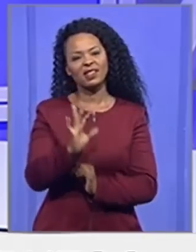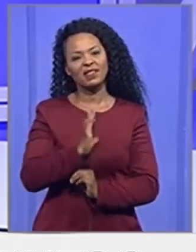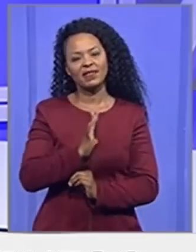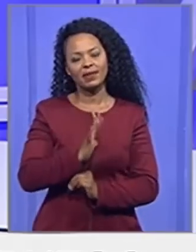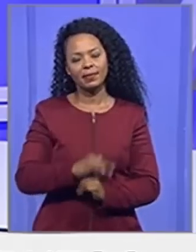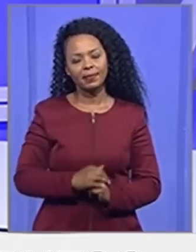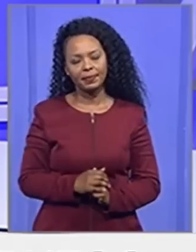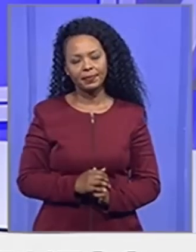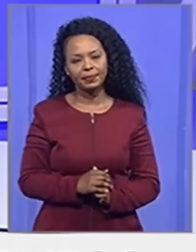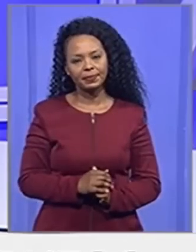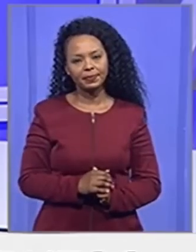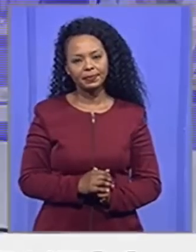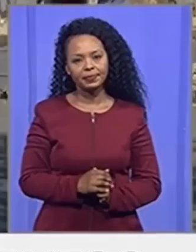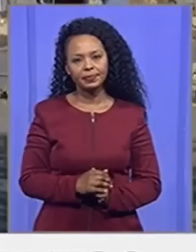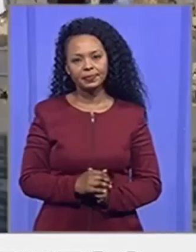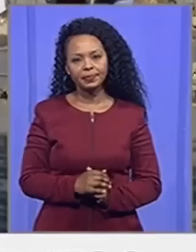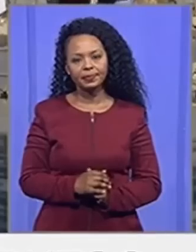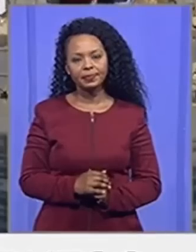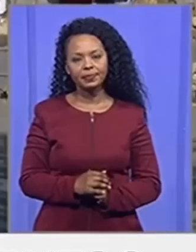5.